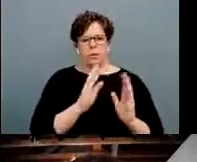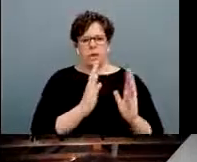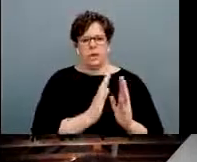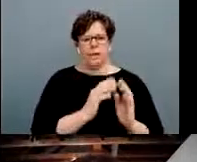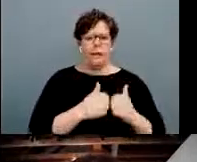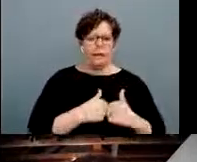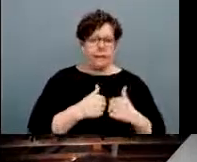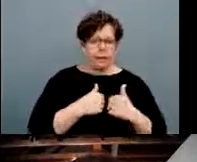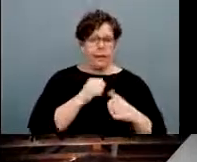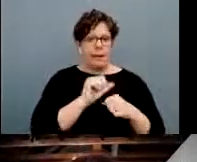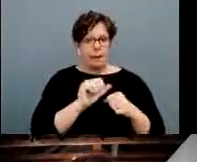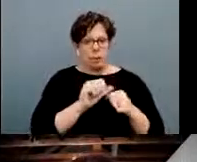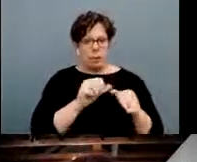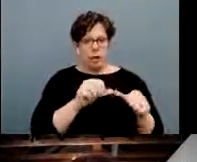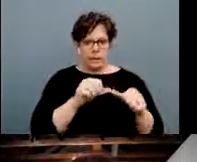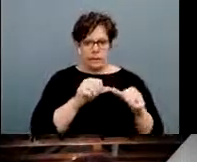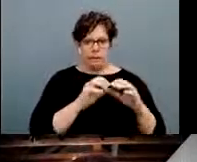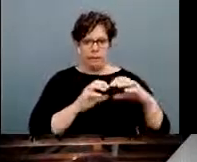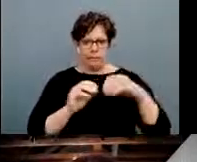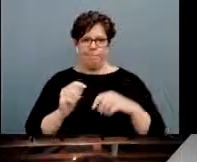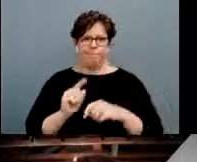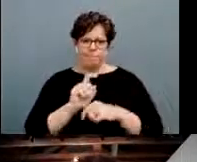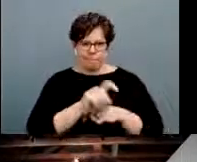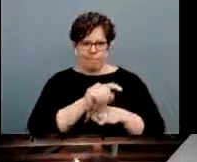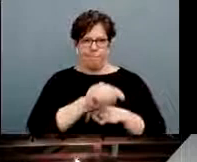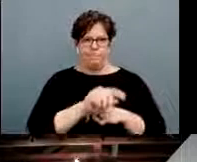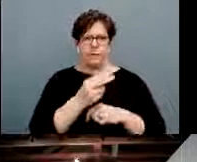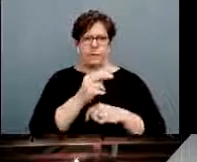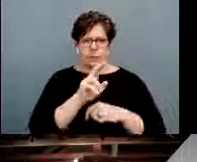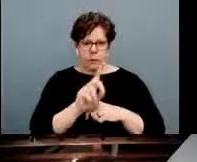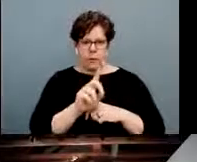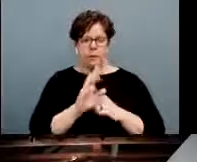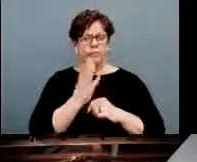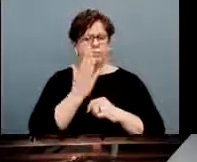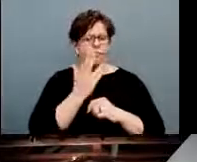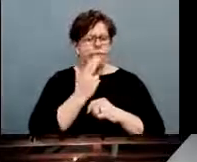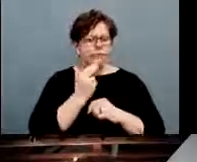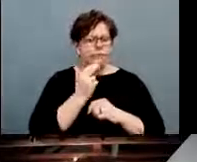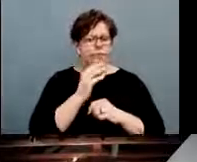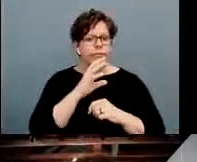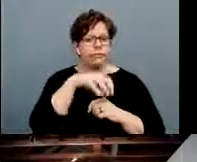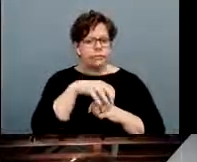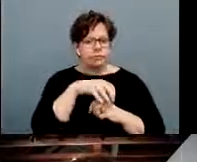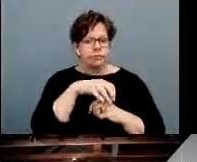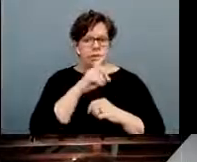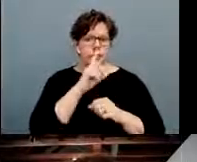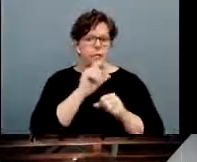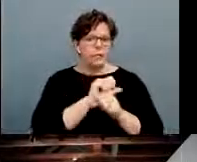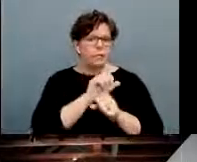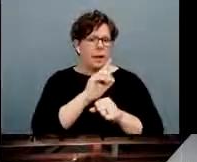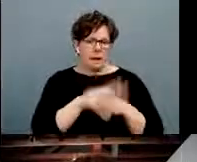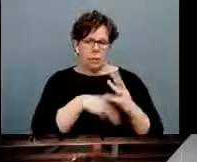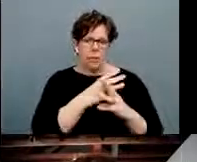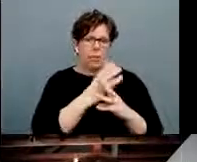working space shortly after the family moved to the site. This humble little structure was the centerpiece of James's existence for over